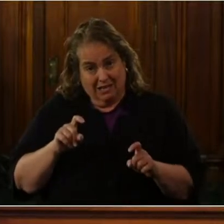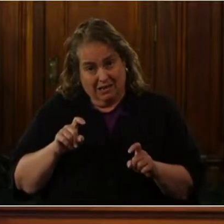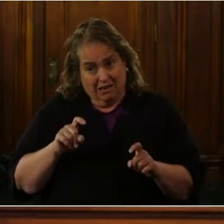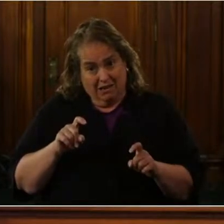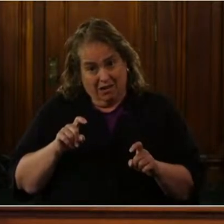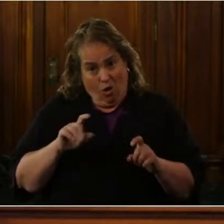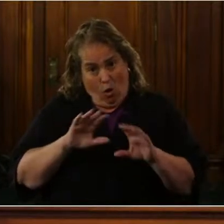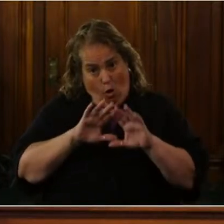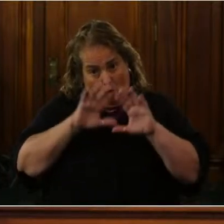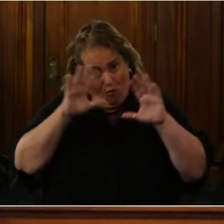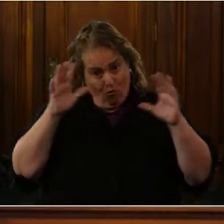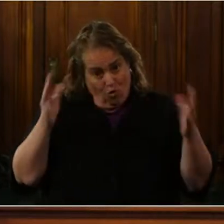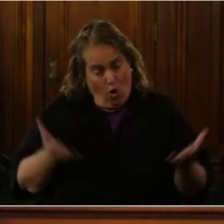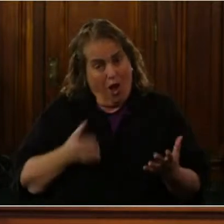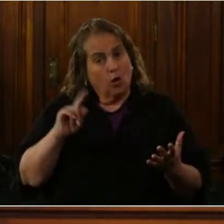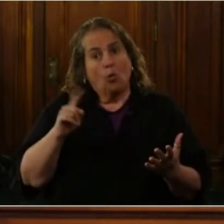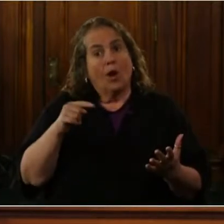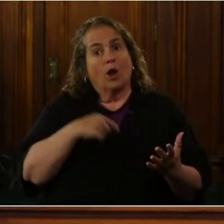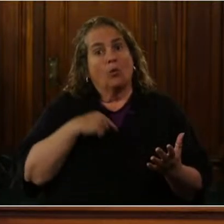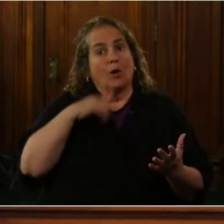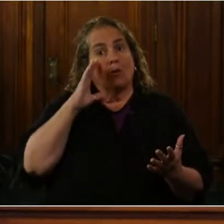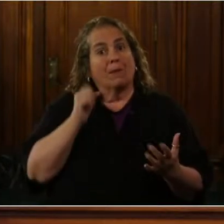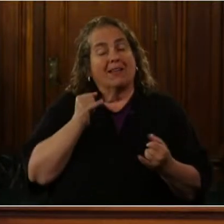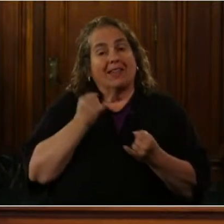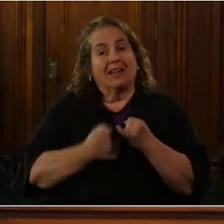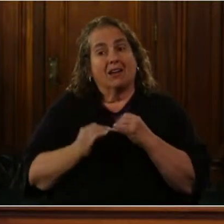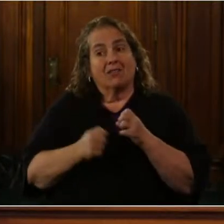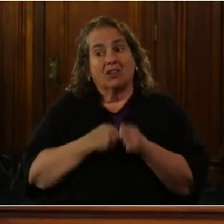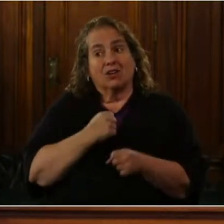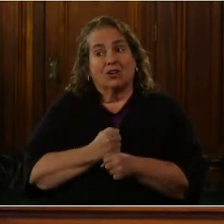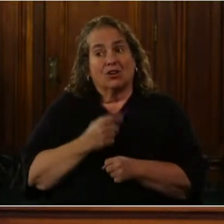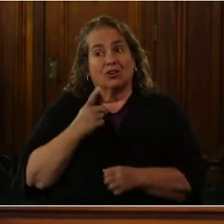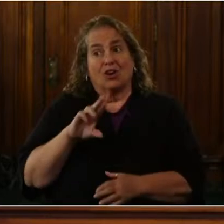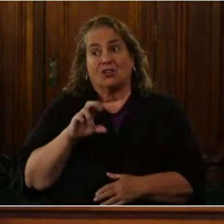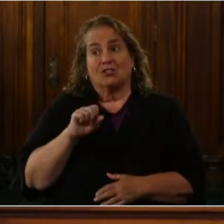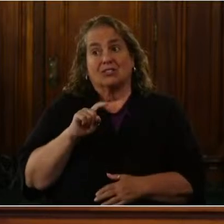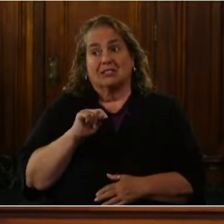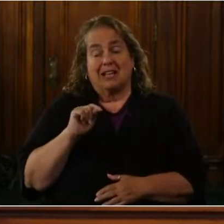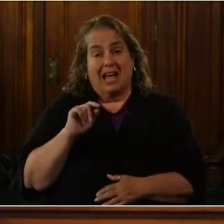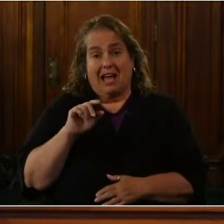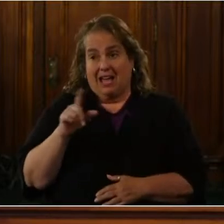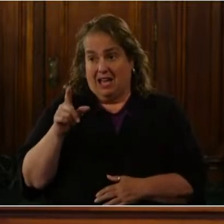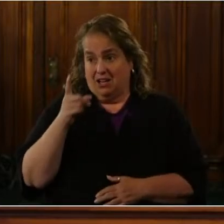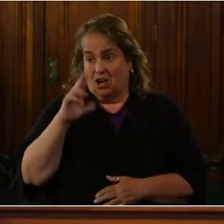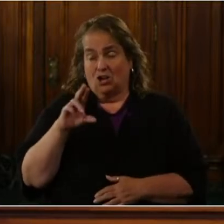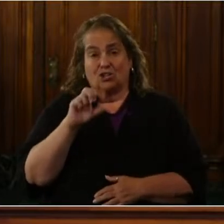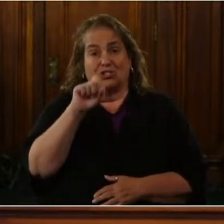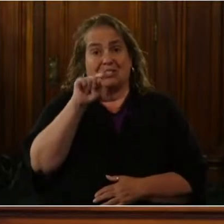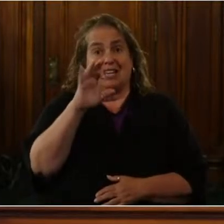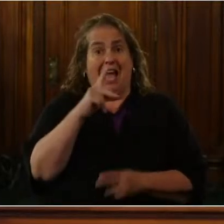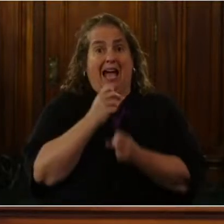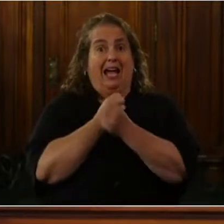overall, and where do I think it'd be by the end of the year? Dr. Stack, you want to? Sure.